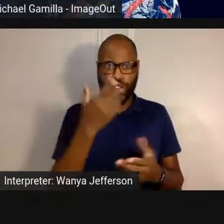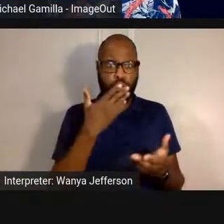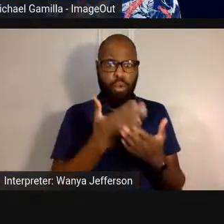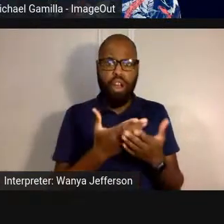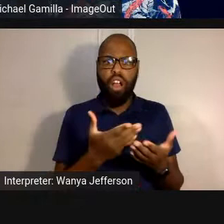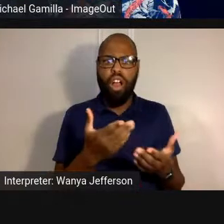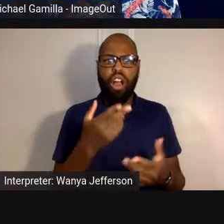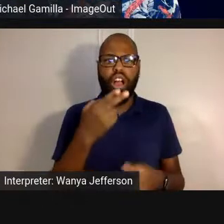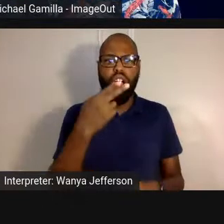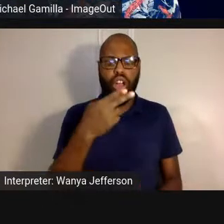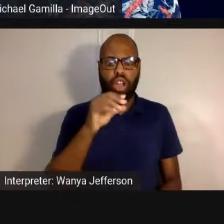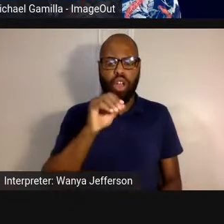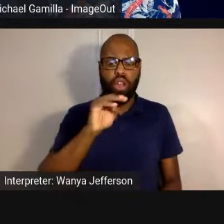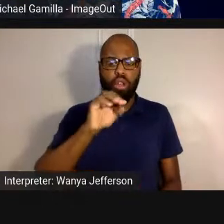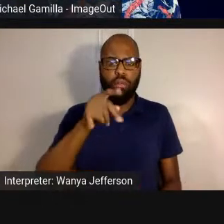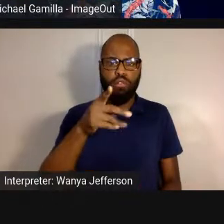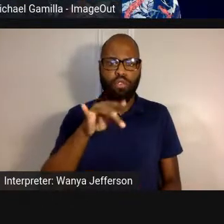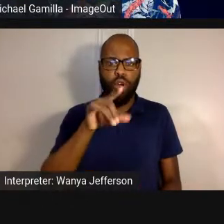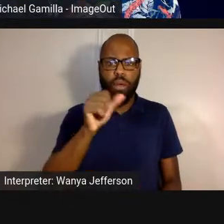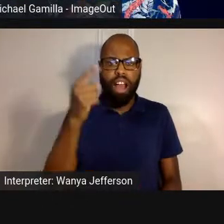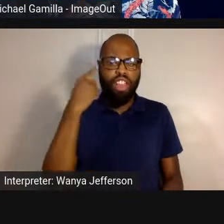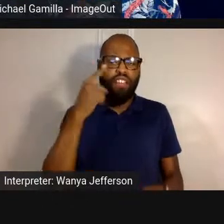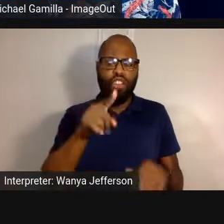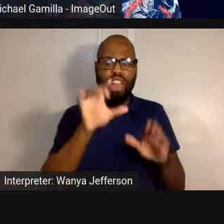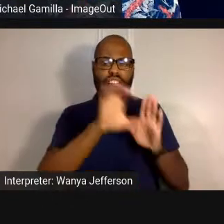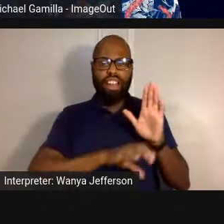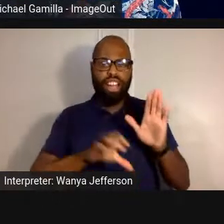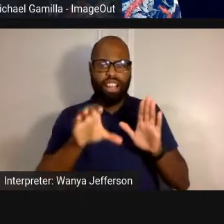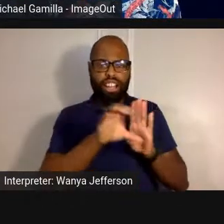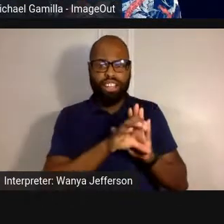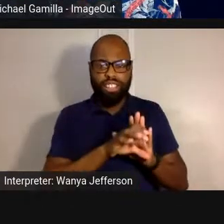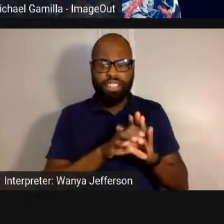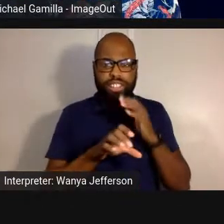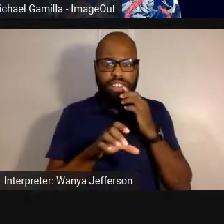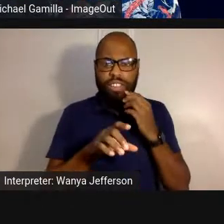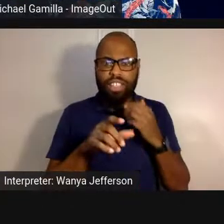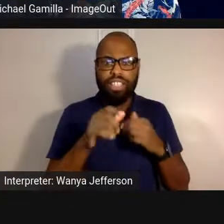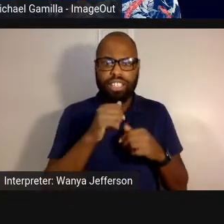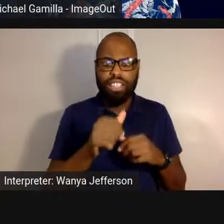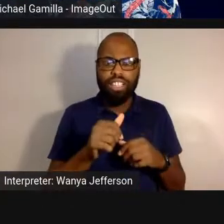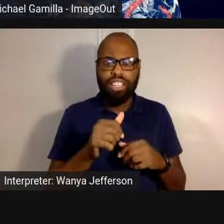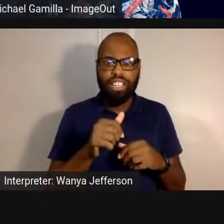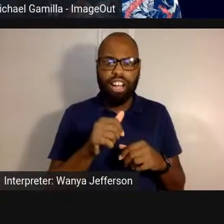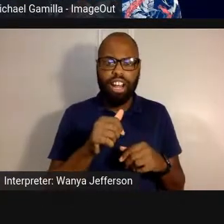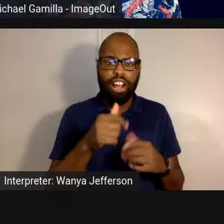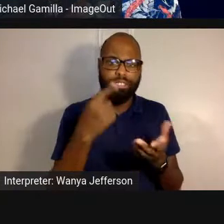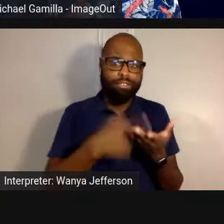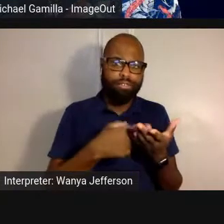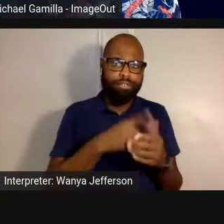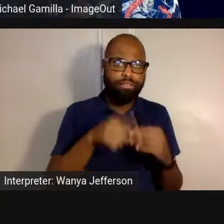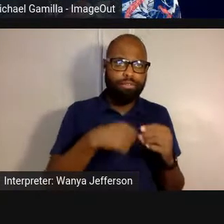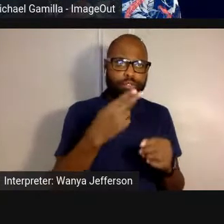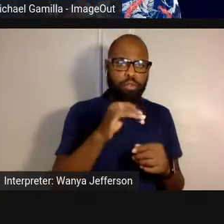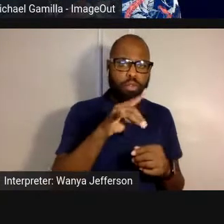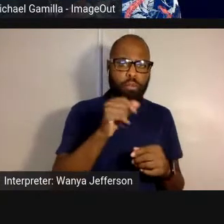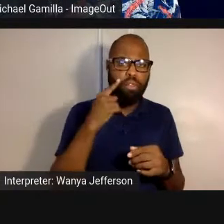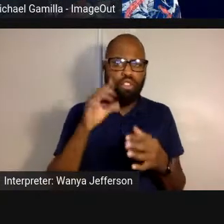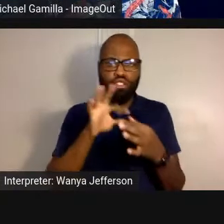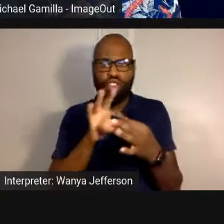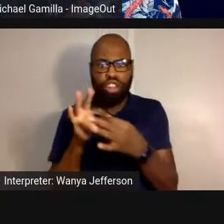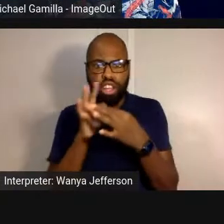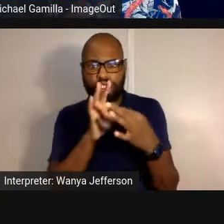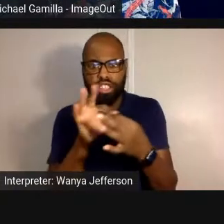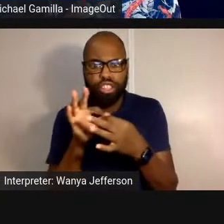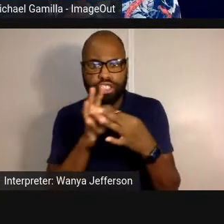for character and for my work, I was thinking not just in the homophobia, also in his relationship with Sebastian, his needing